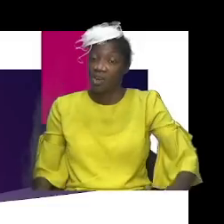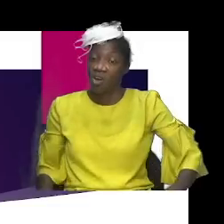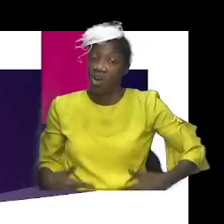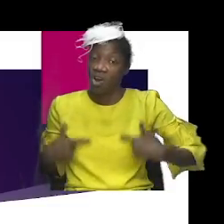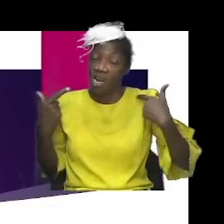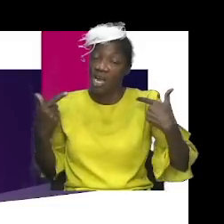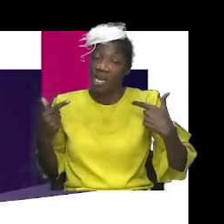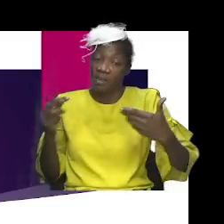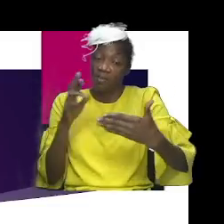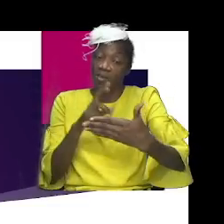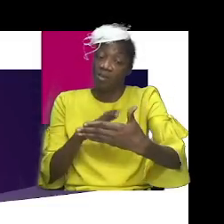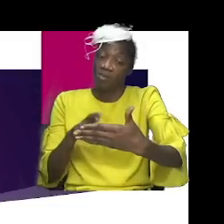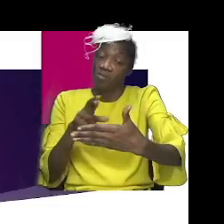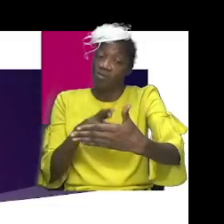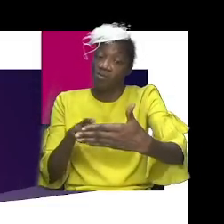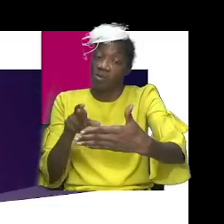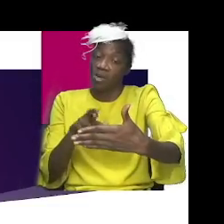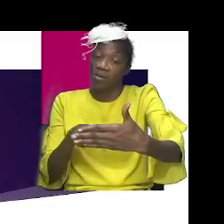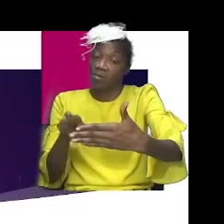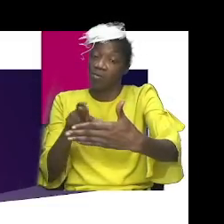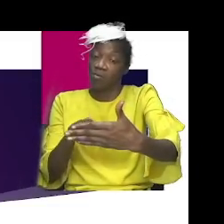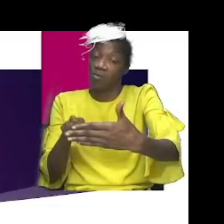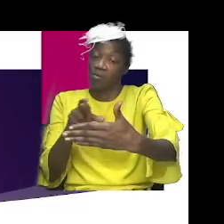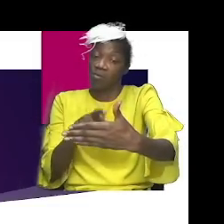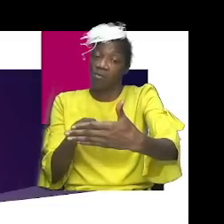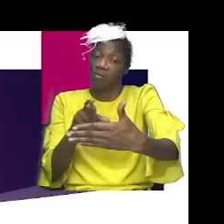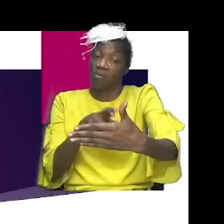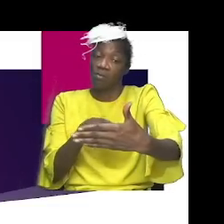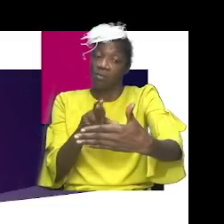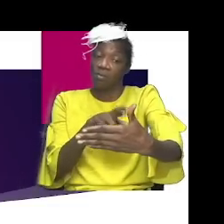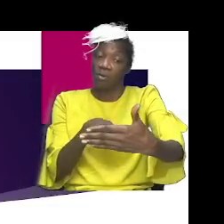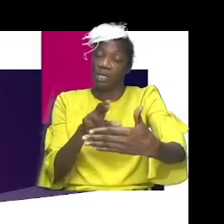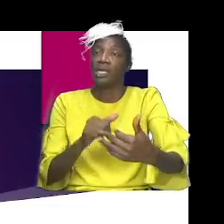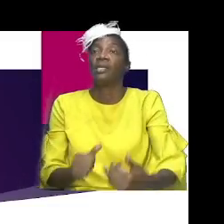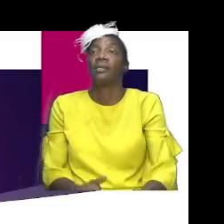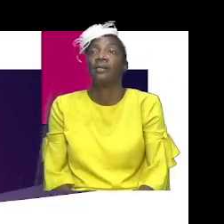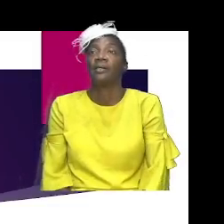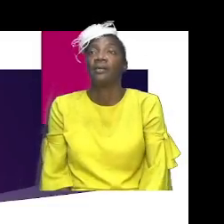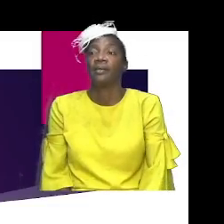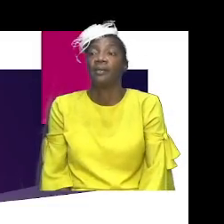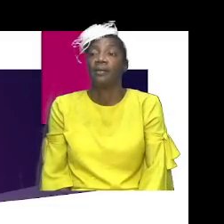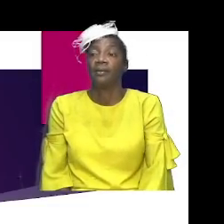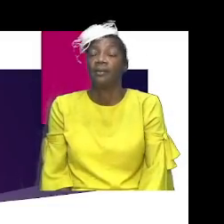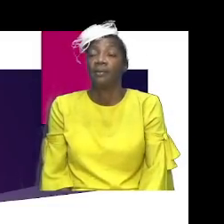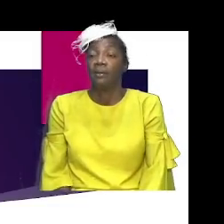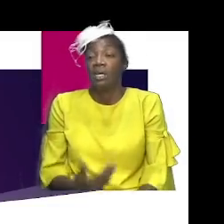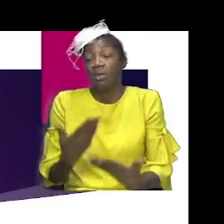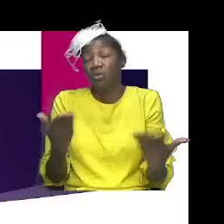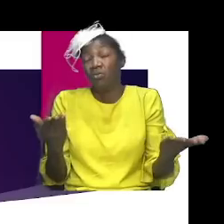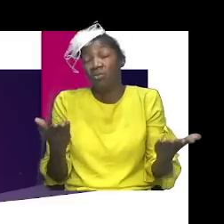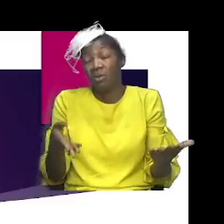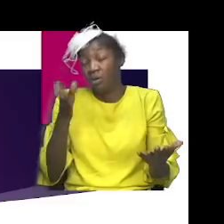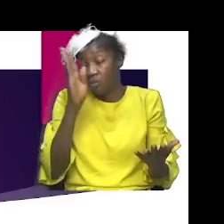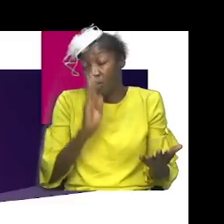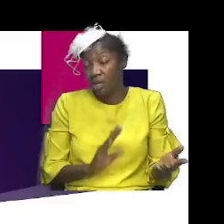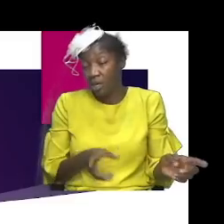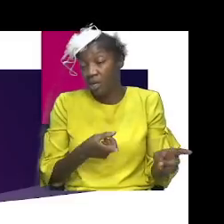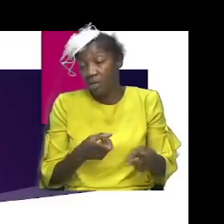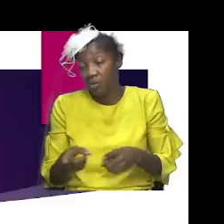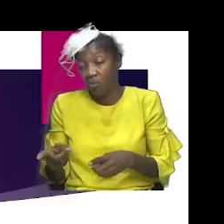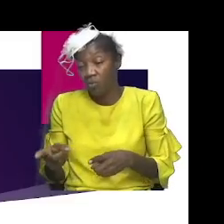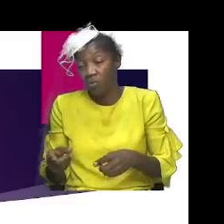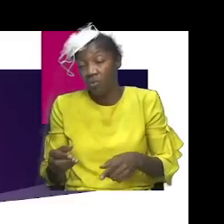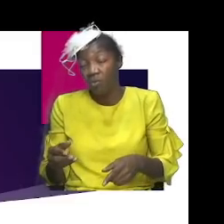how God does it. I don't know what he's going to do. But one thing I know, and I heard this from people in high